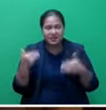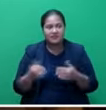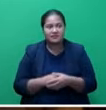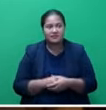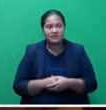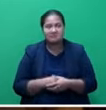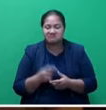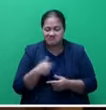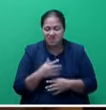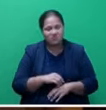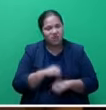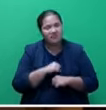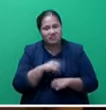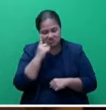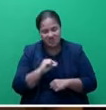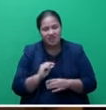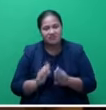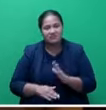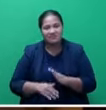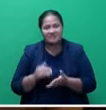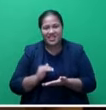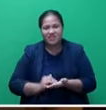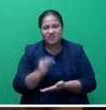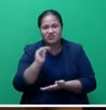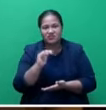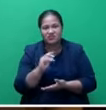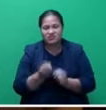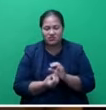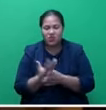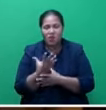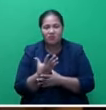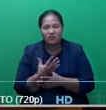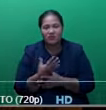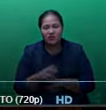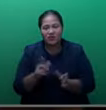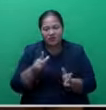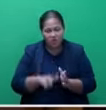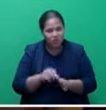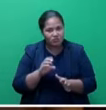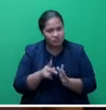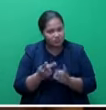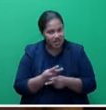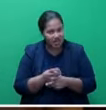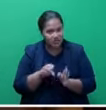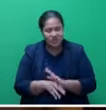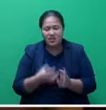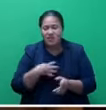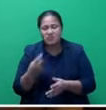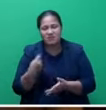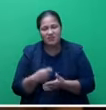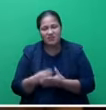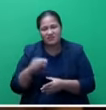I'm confident we can increase overall yield, cut production costs, and put more money in the pockets of our hardworking